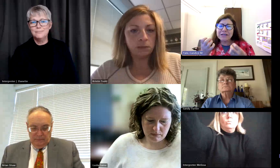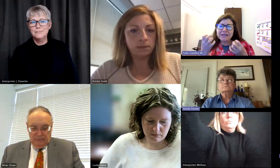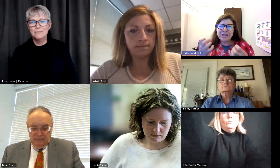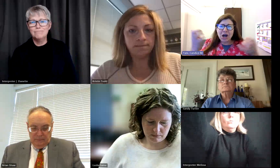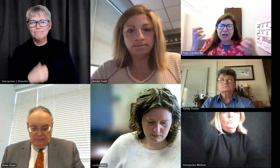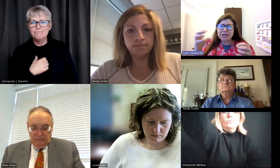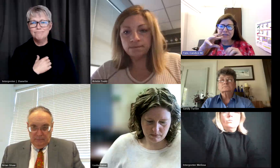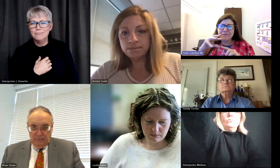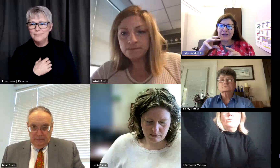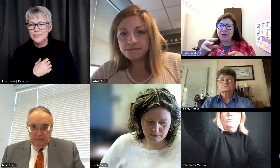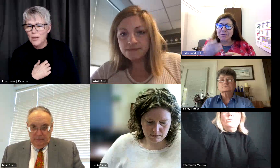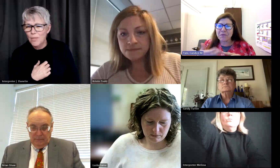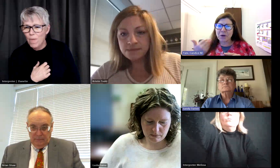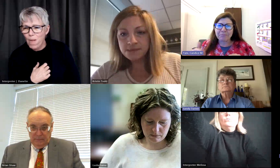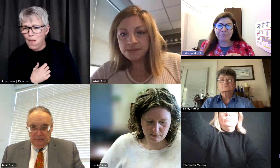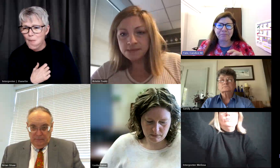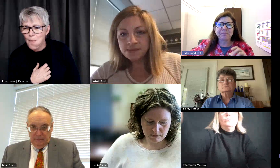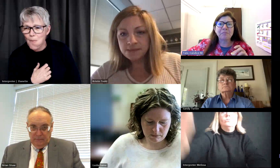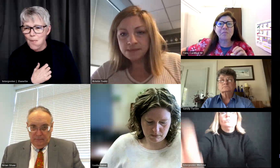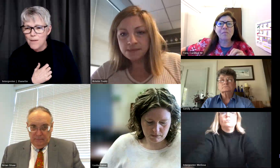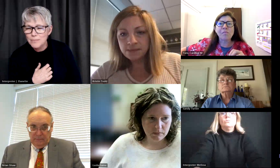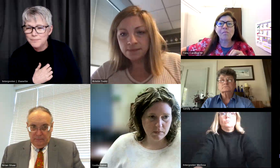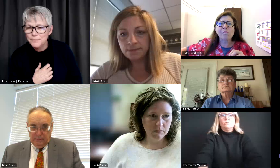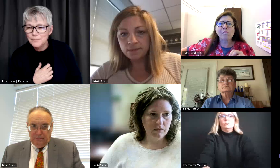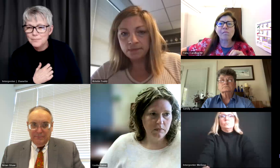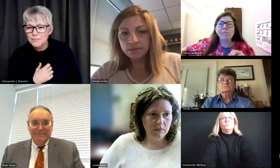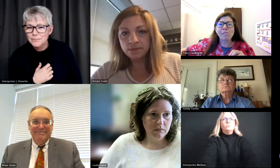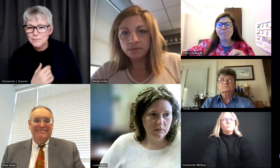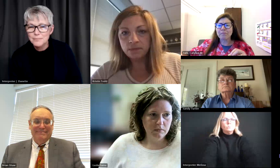I've never seen an audience video before.